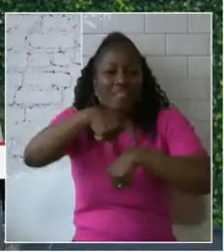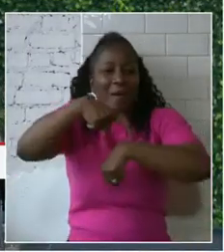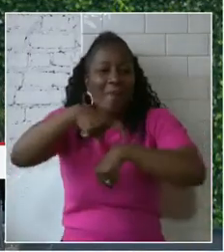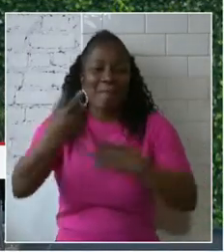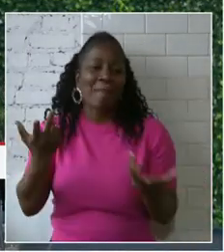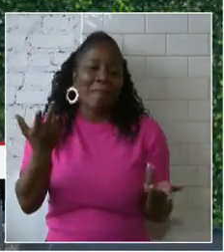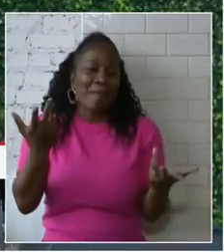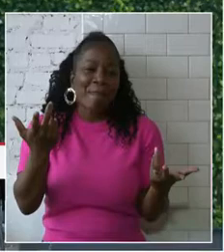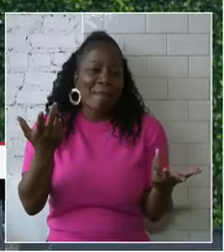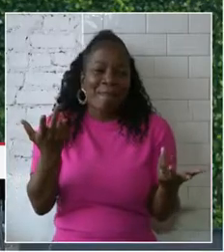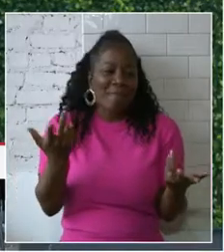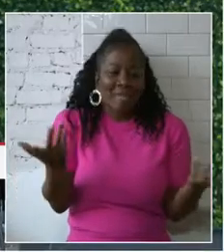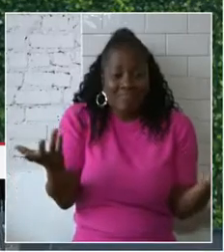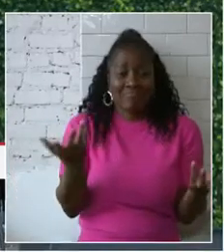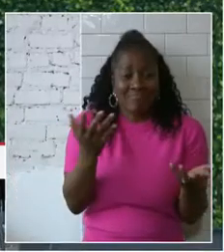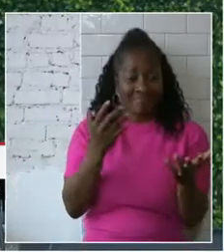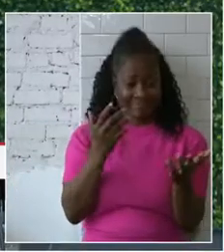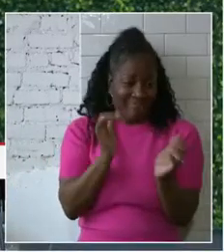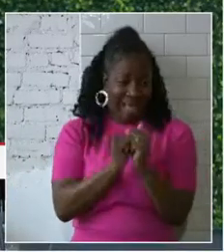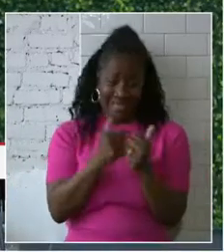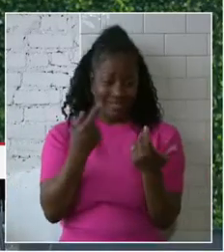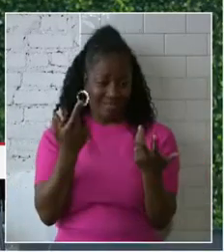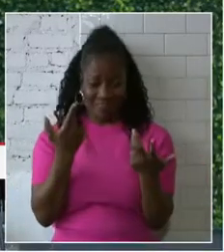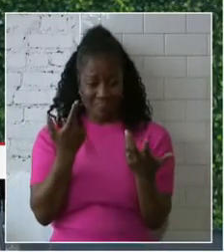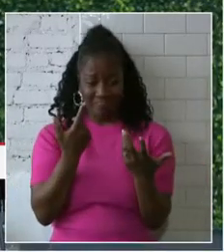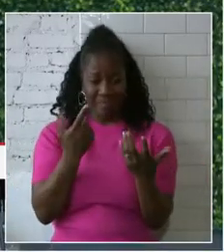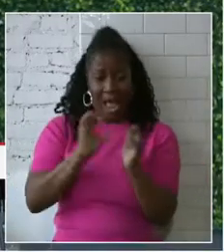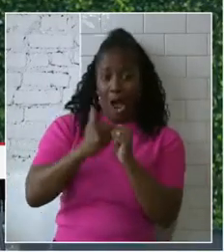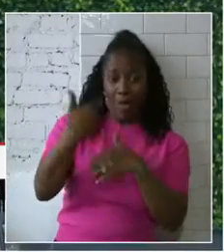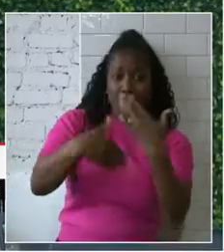Sam, and that's how it goes.